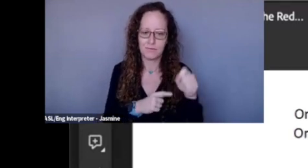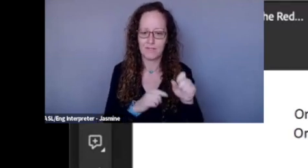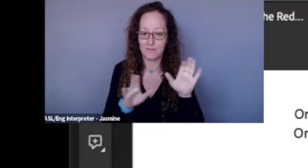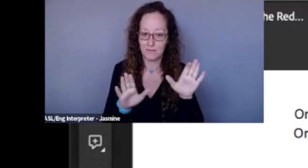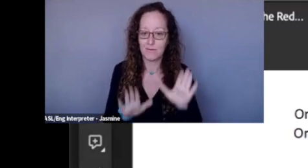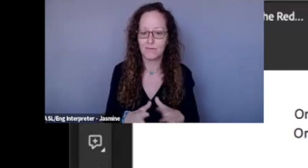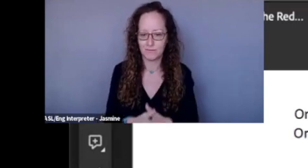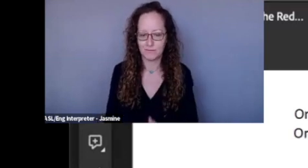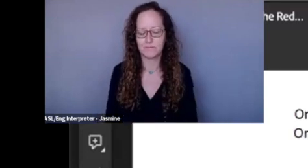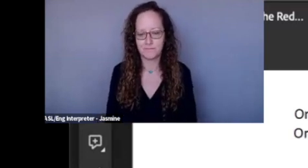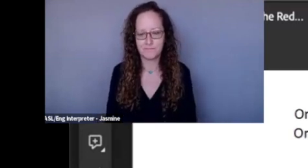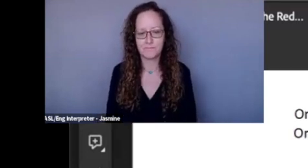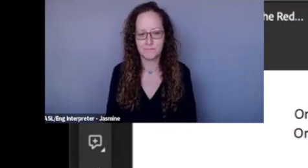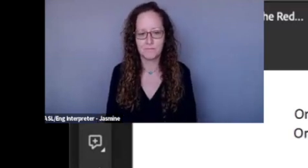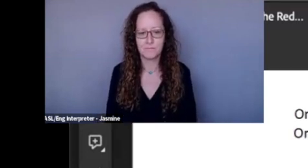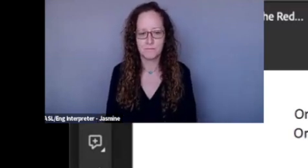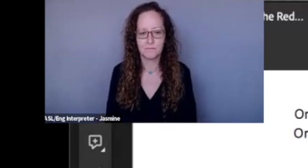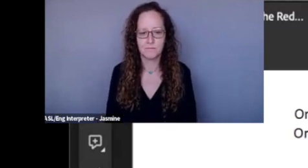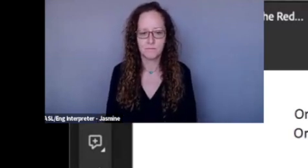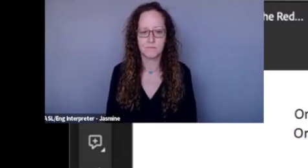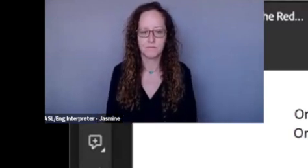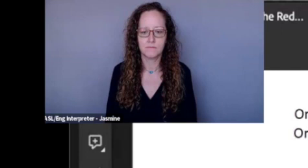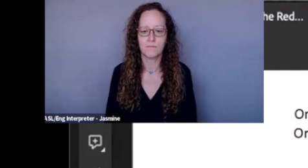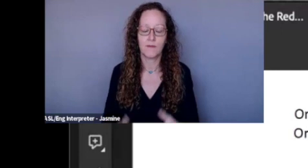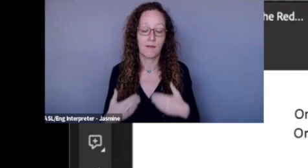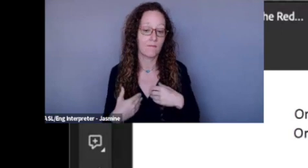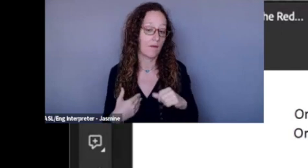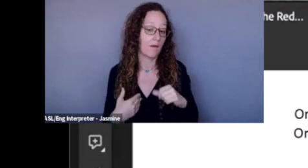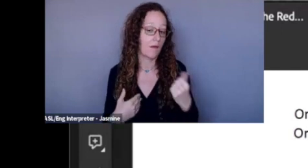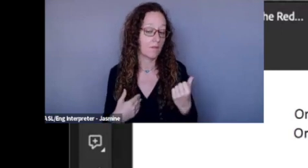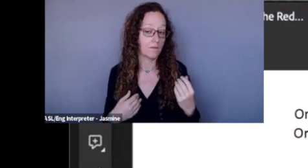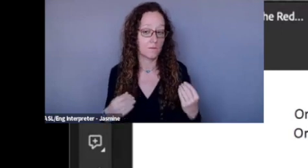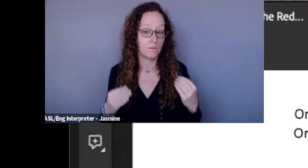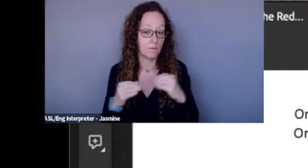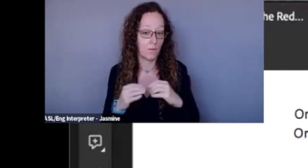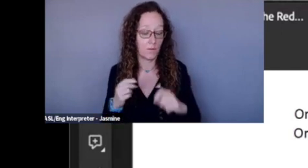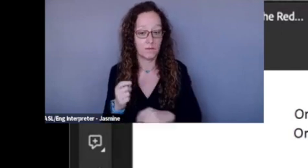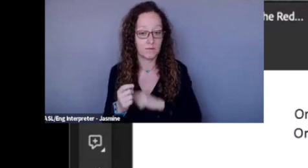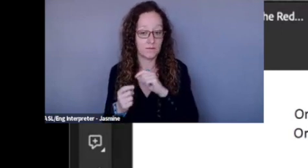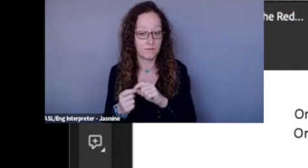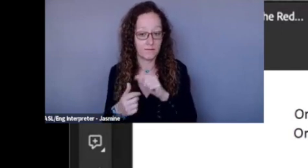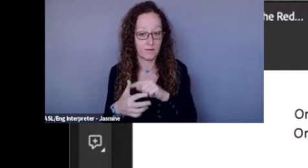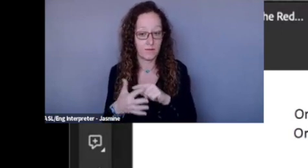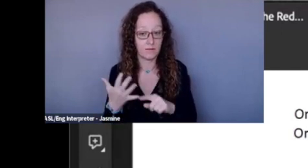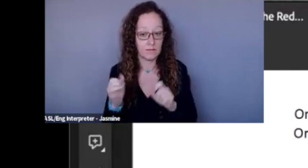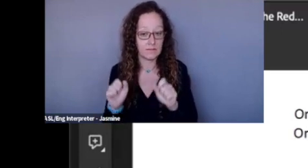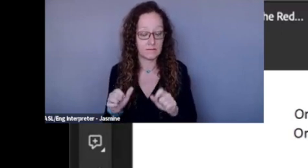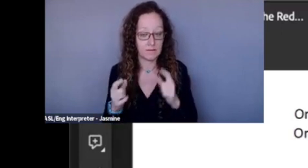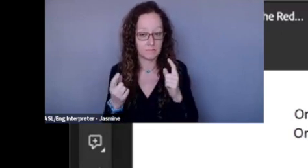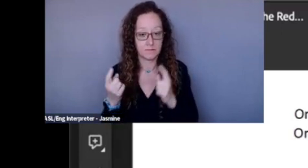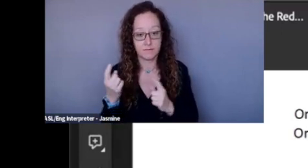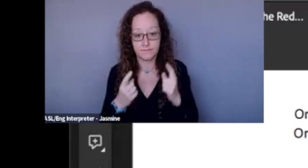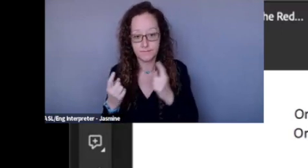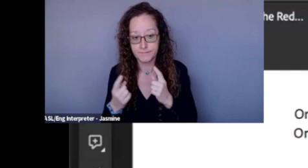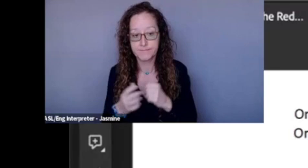Wonderful. So, there are other more specific things that you can consider.